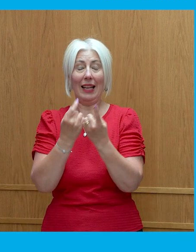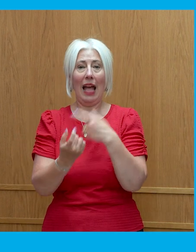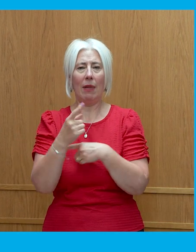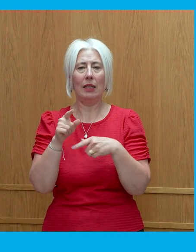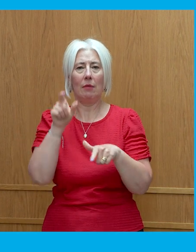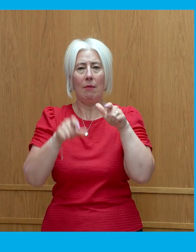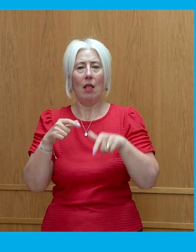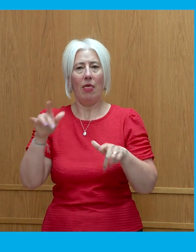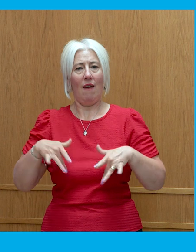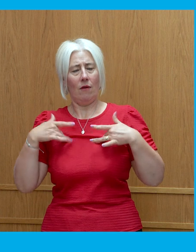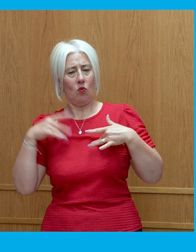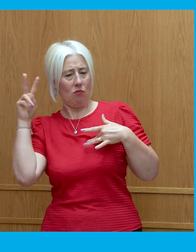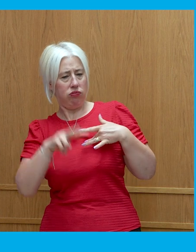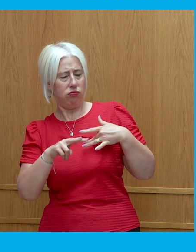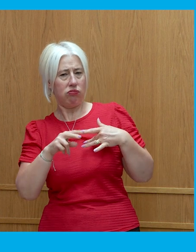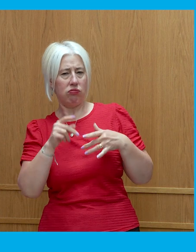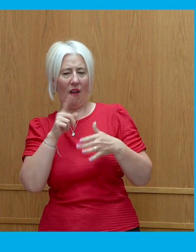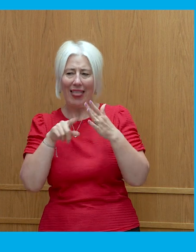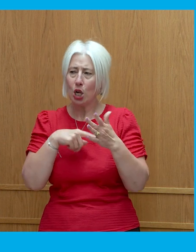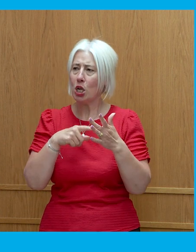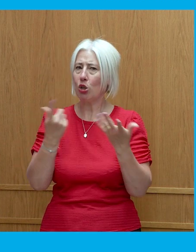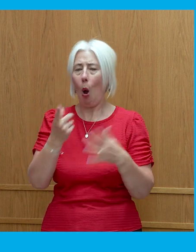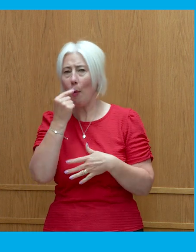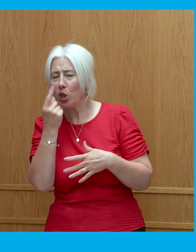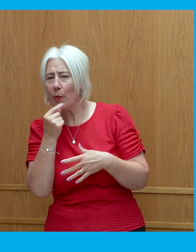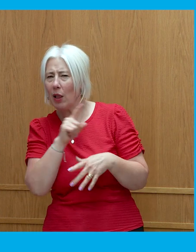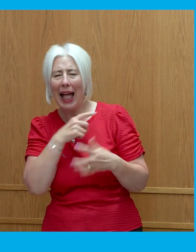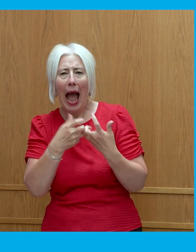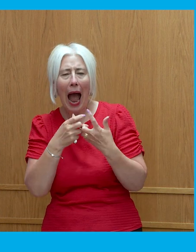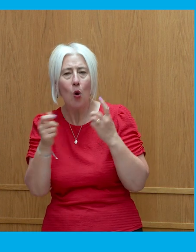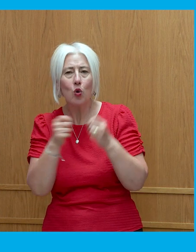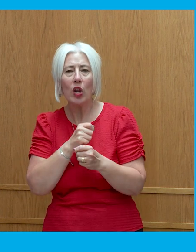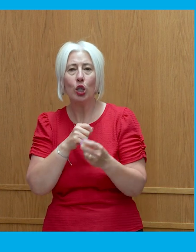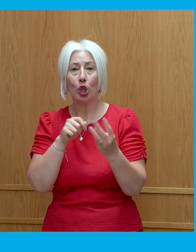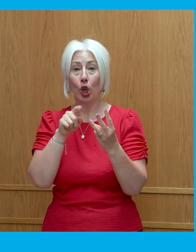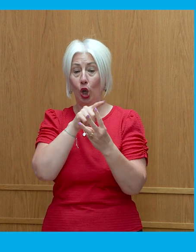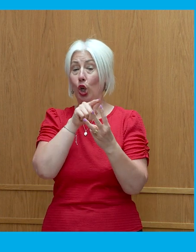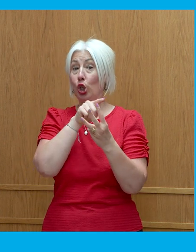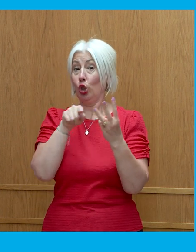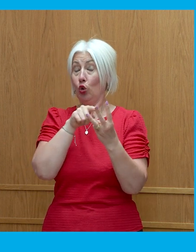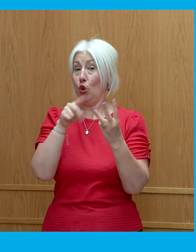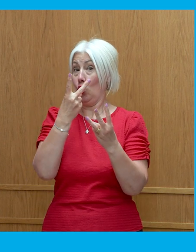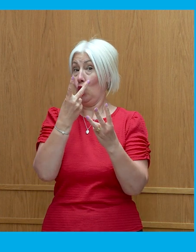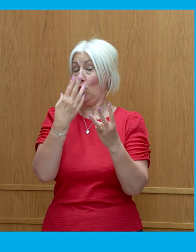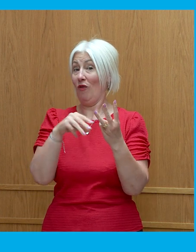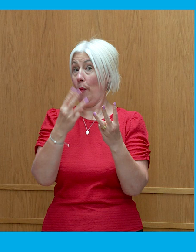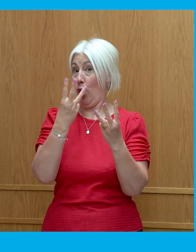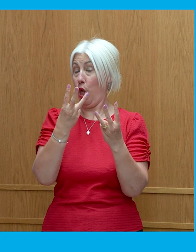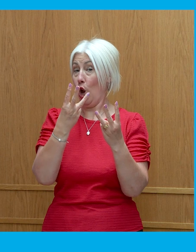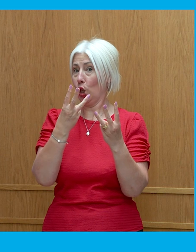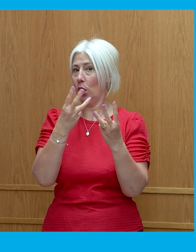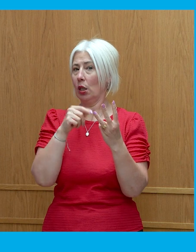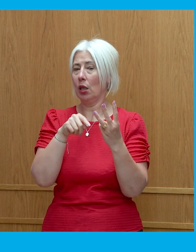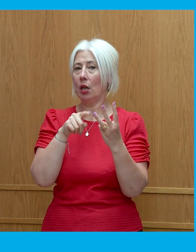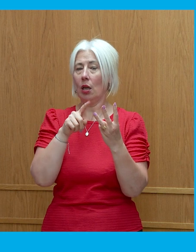elections, people's perception of what was possible, Well, even? two of those three events had a much different impact than the third. They're